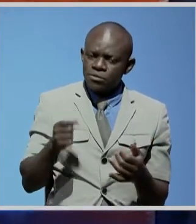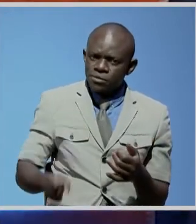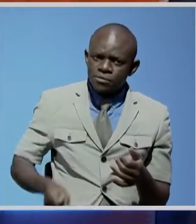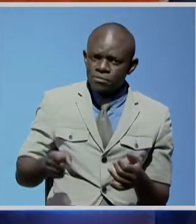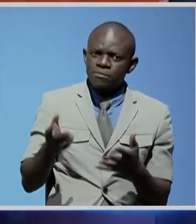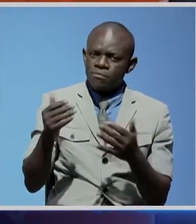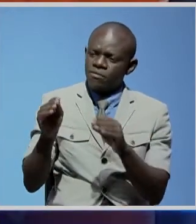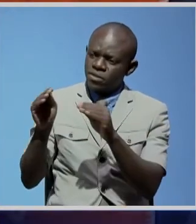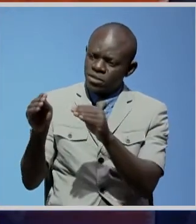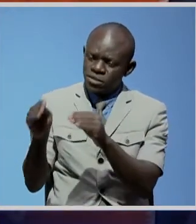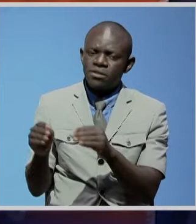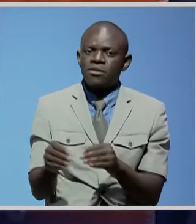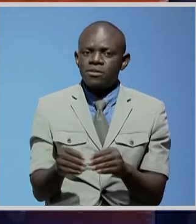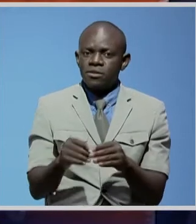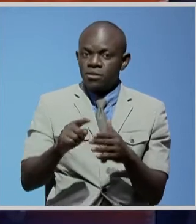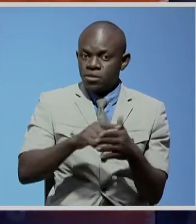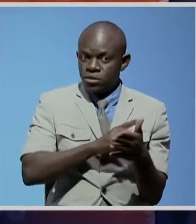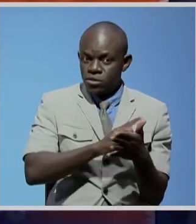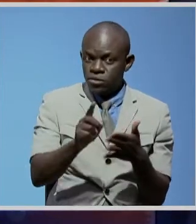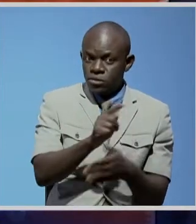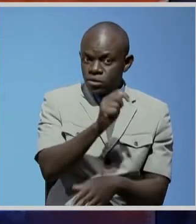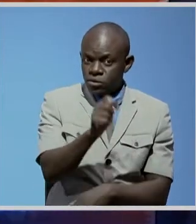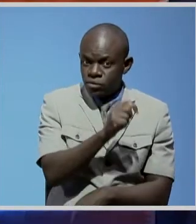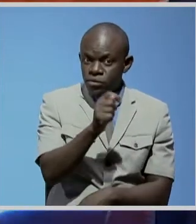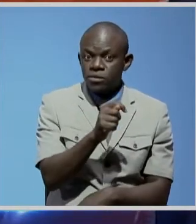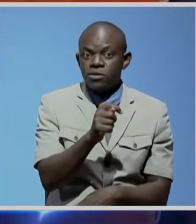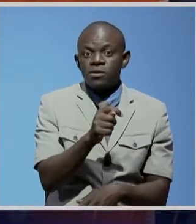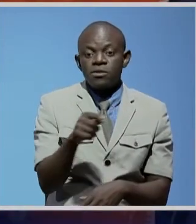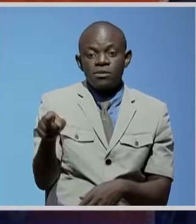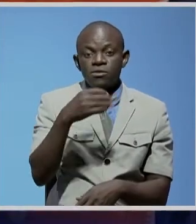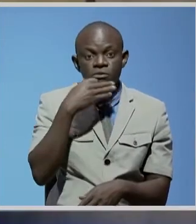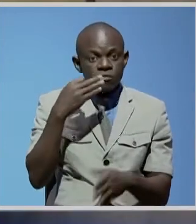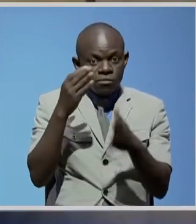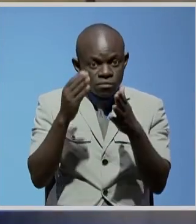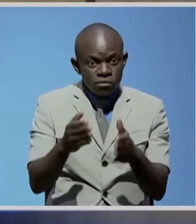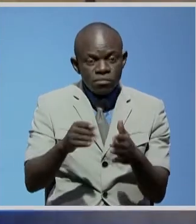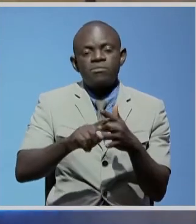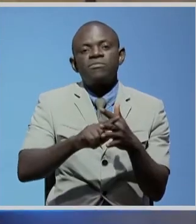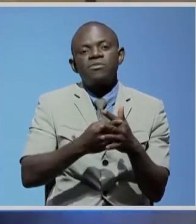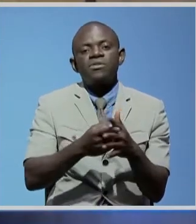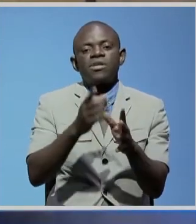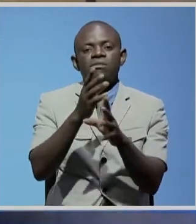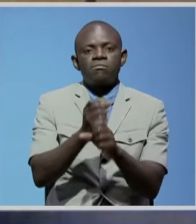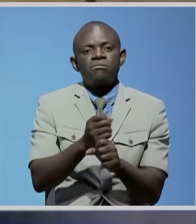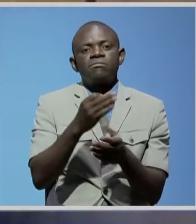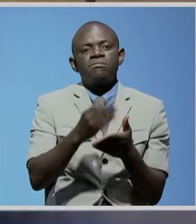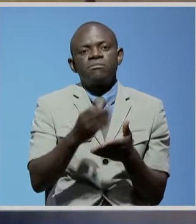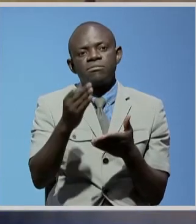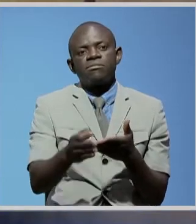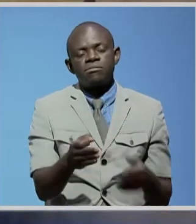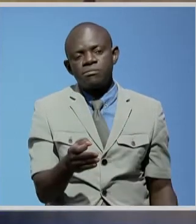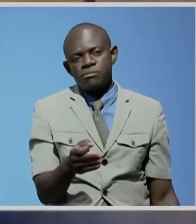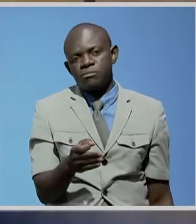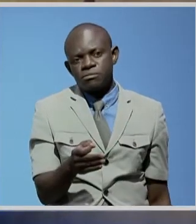but choose the next week and my farmers by then. In a Senegamba one billion of Funatani, I